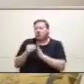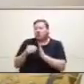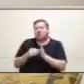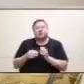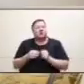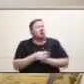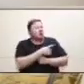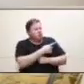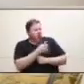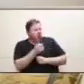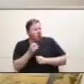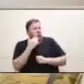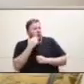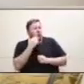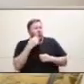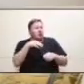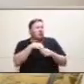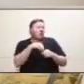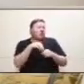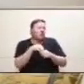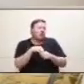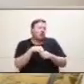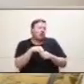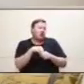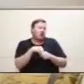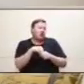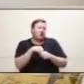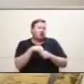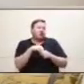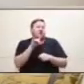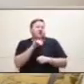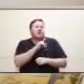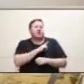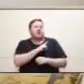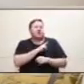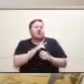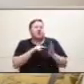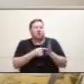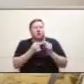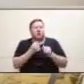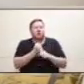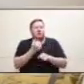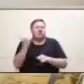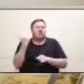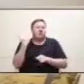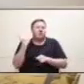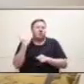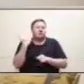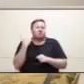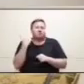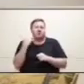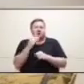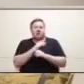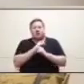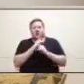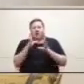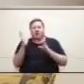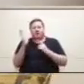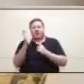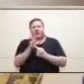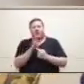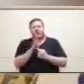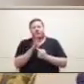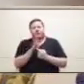appointed, those who were involved. And that is why I made a point earlier on that we make these points clear to